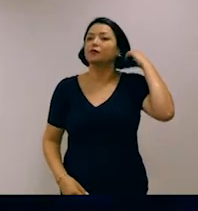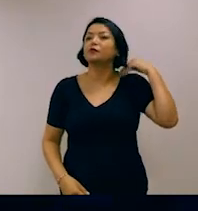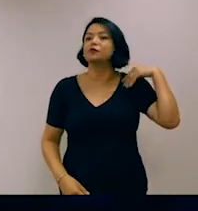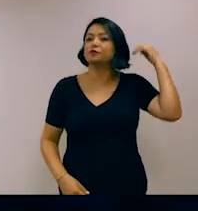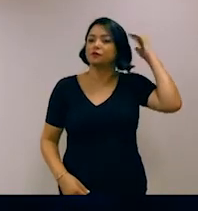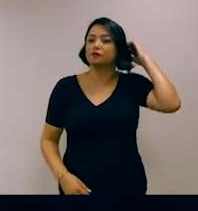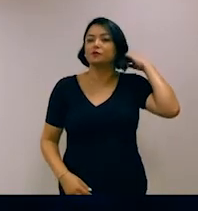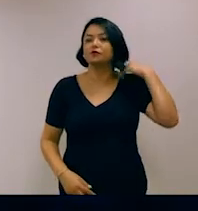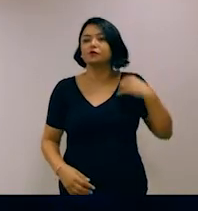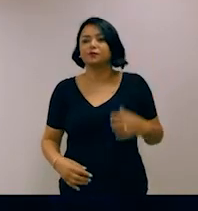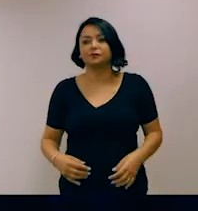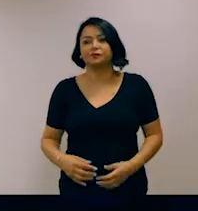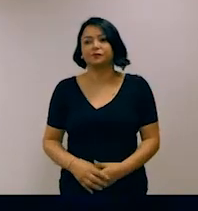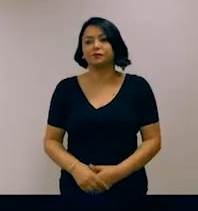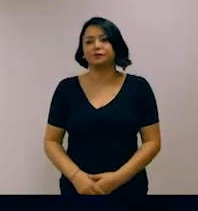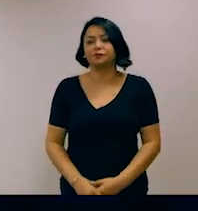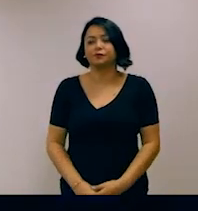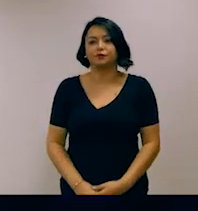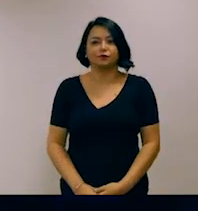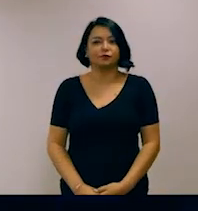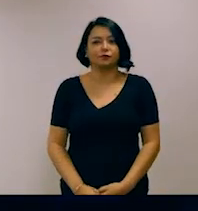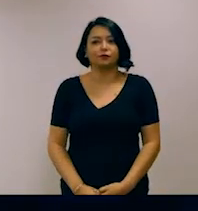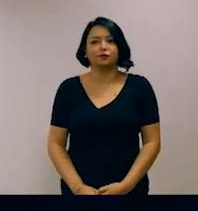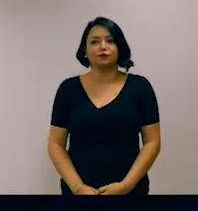Biasi Gandini.